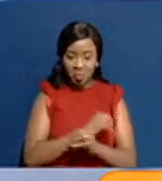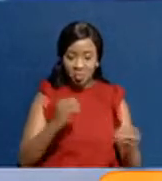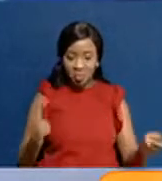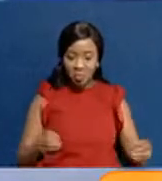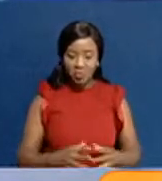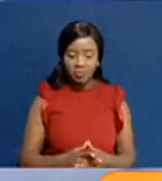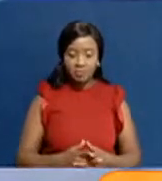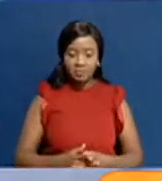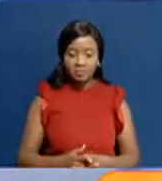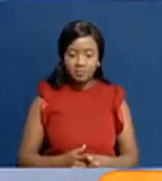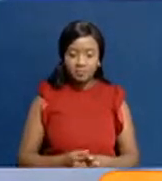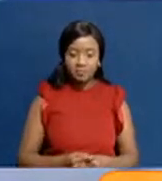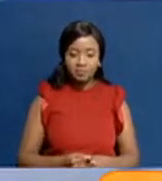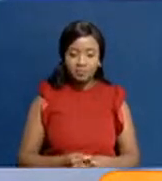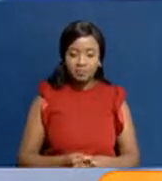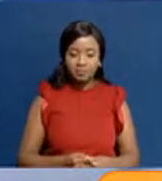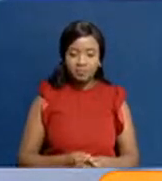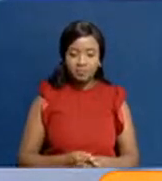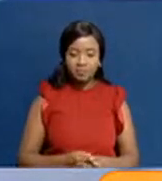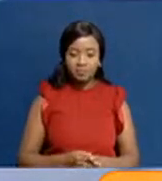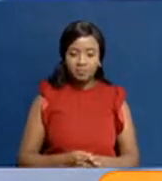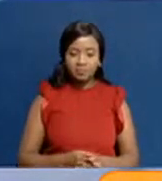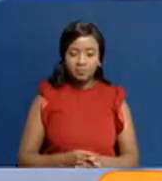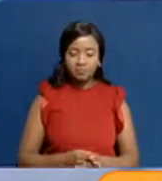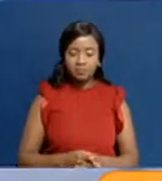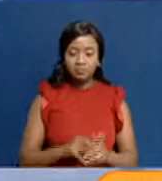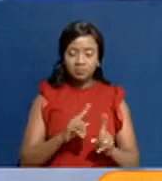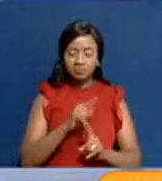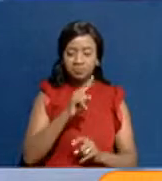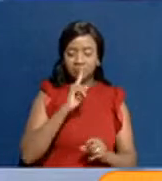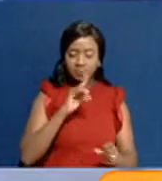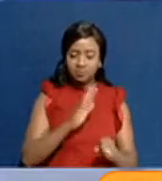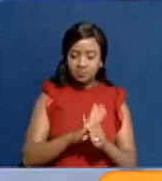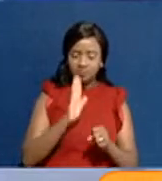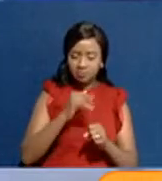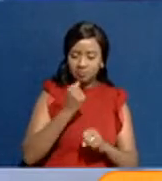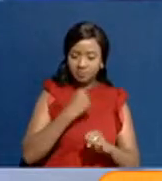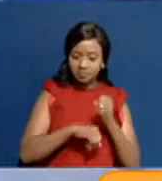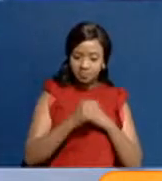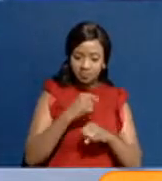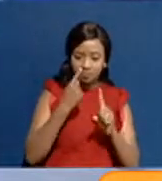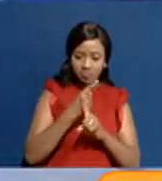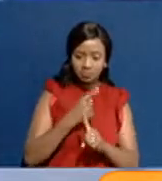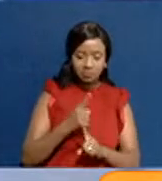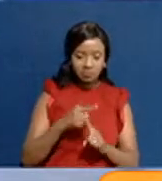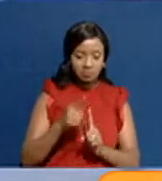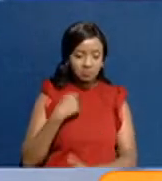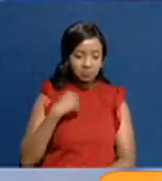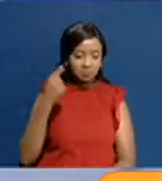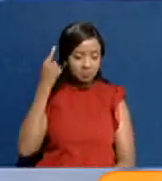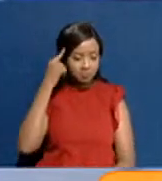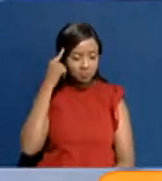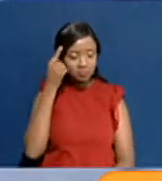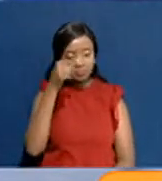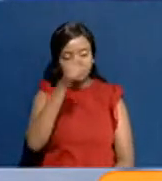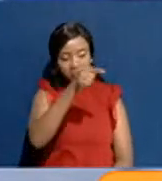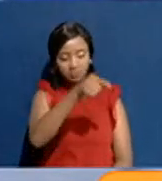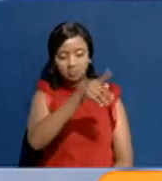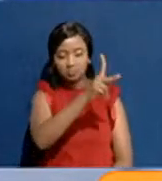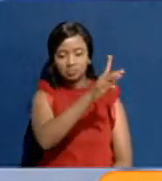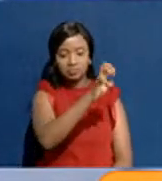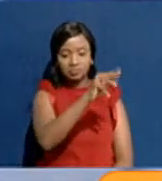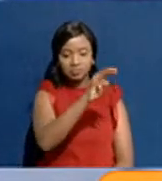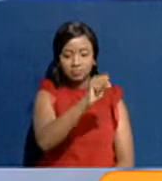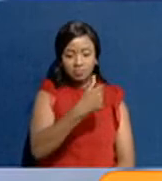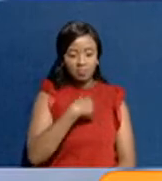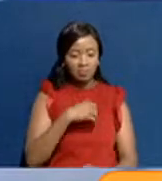the presidential action, he had also promised that he was going to take such an action. But I think there's a very big problem at KEMSA, especially when it comes to